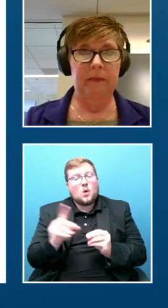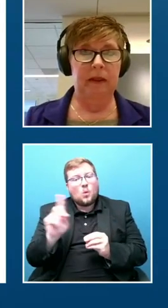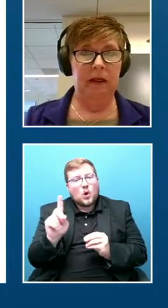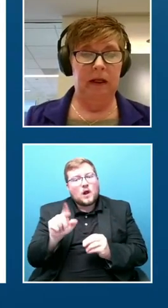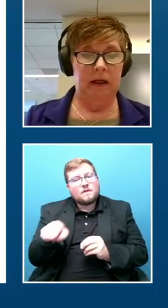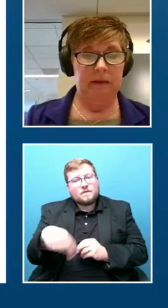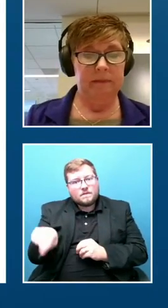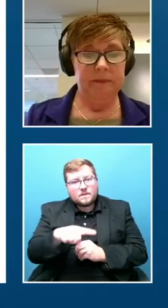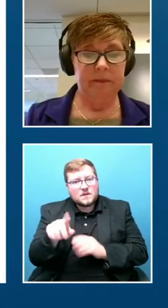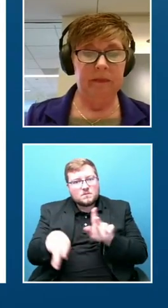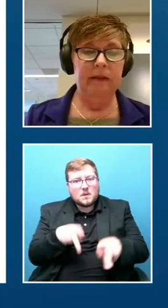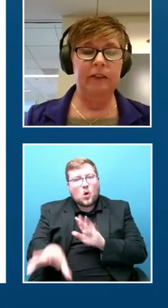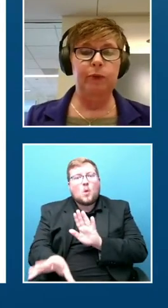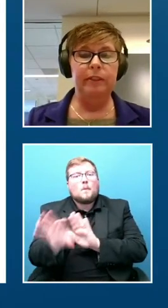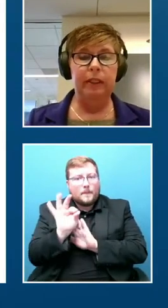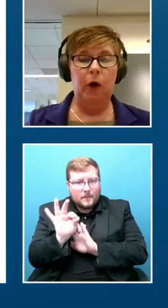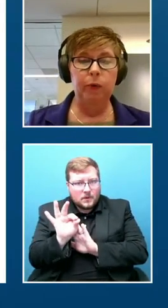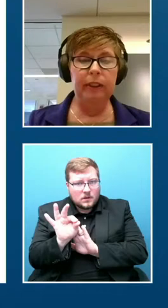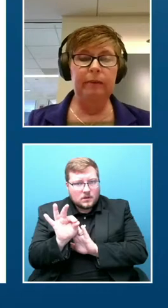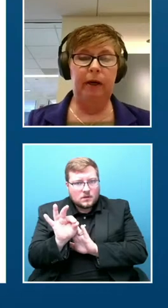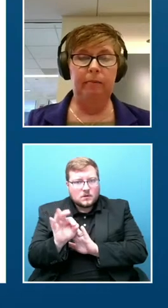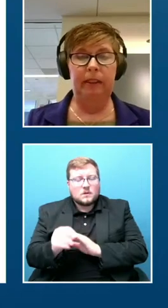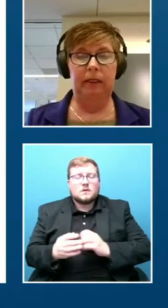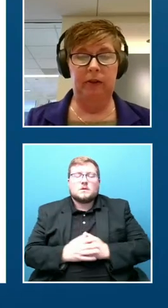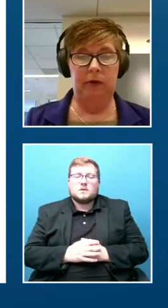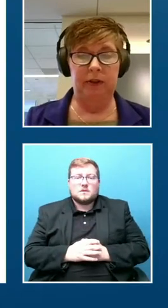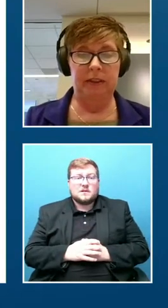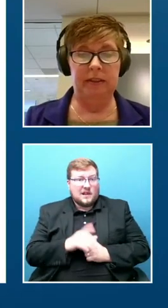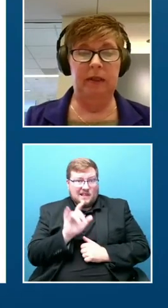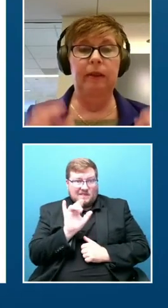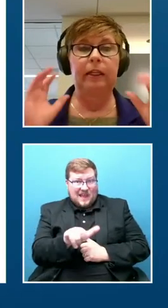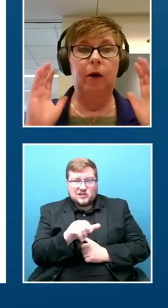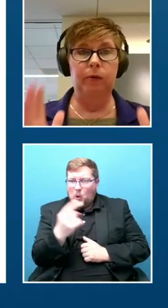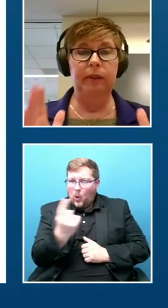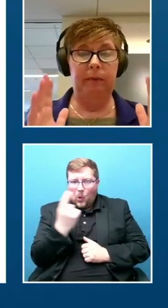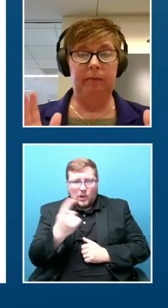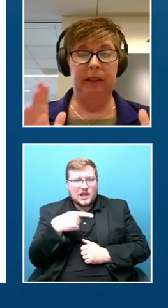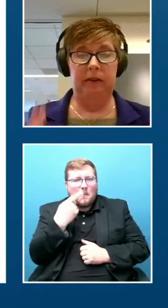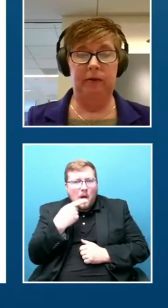elected. This was the only public notice,